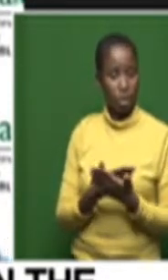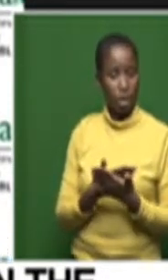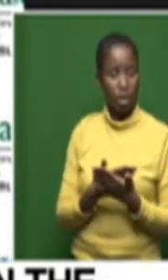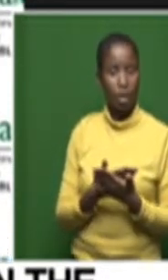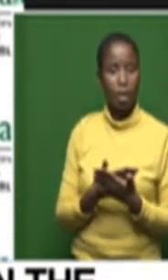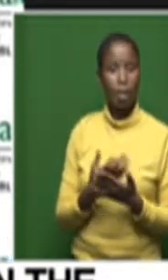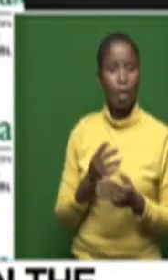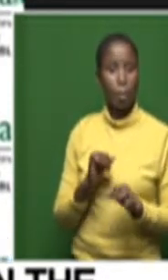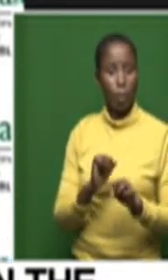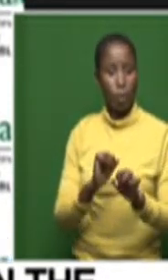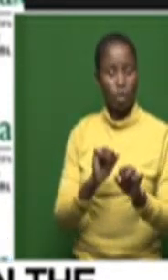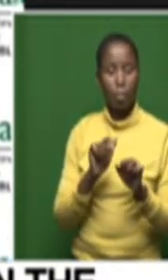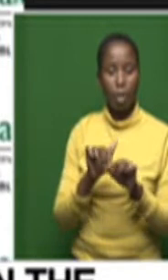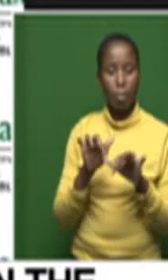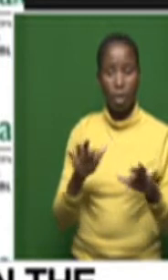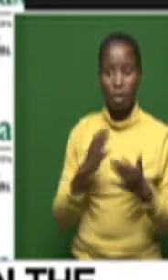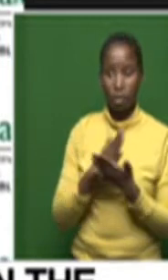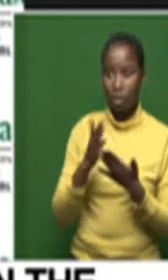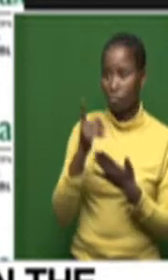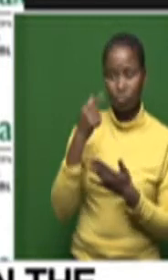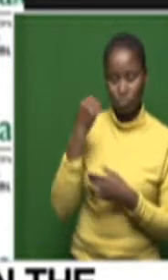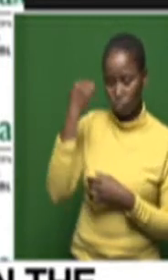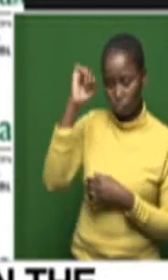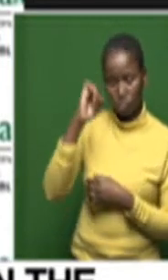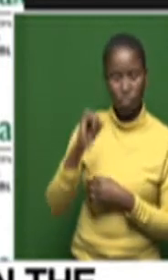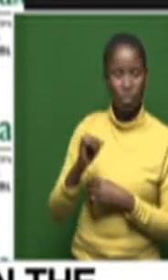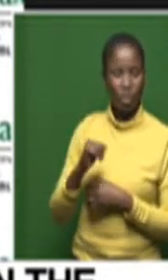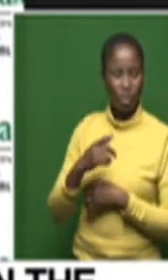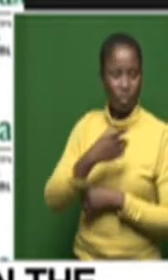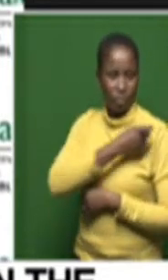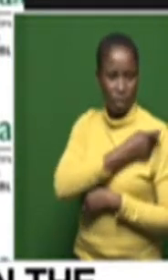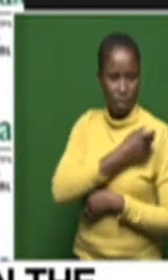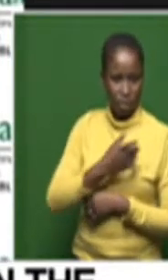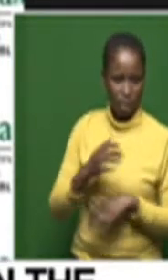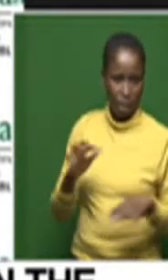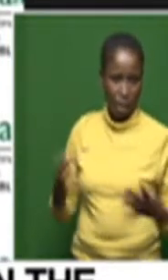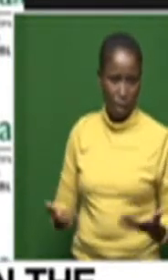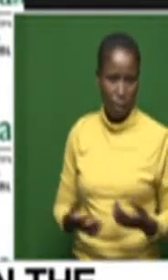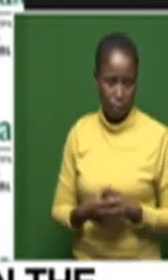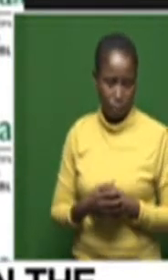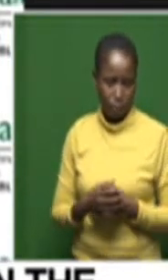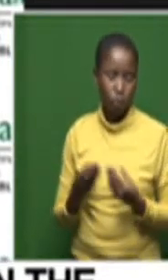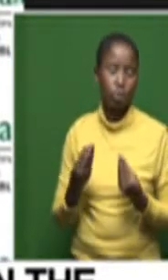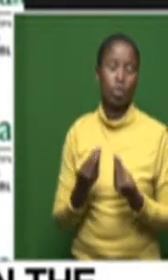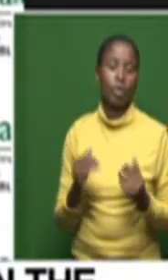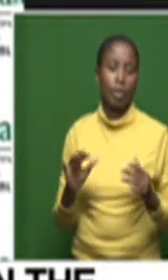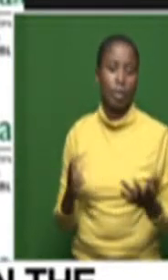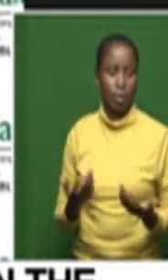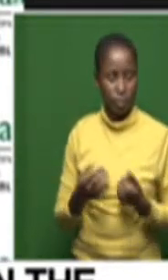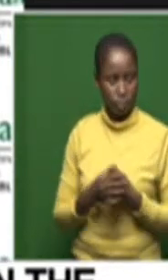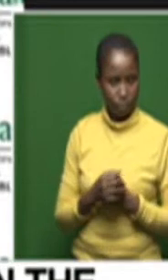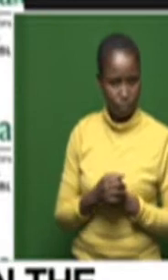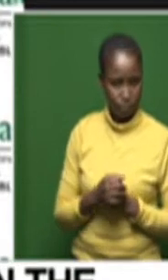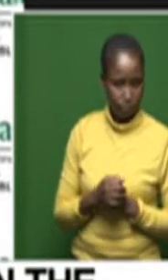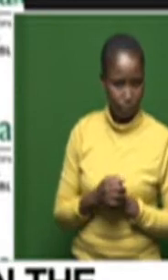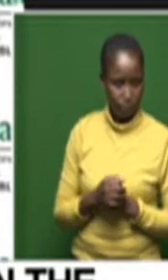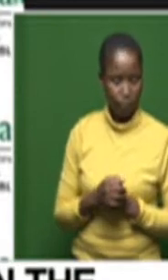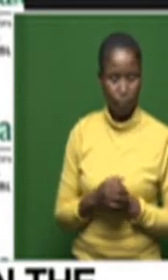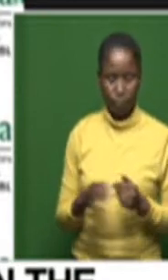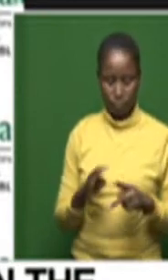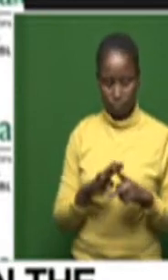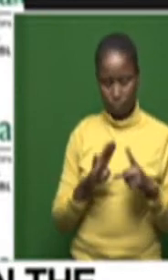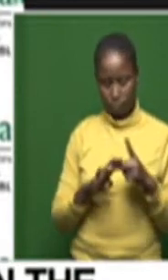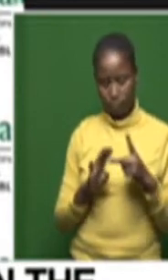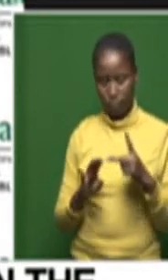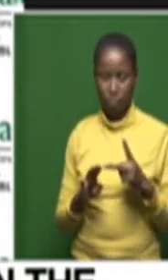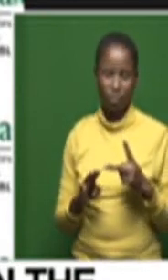anti-vaxxers? What are we doing as the department to counter the narrative pushed by the anti-vaxxers? The second one